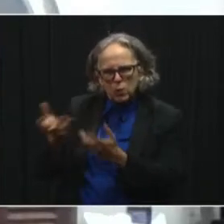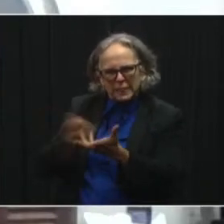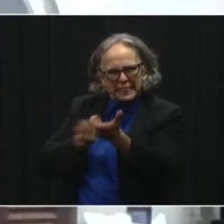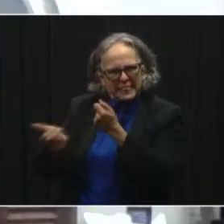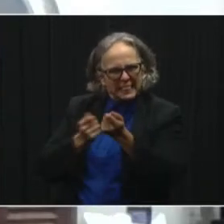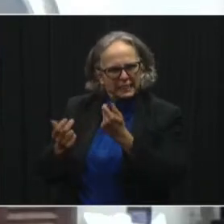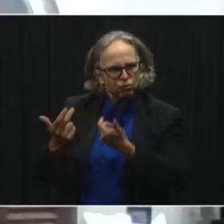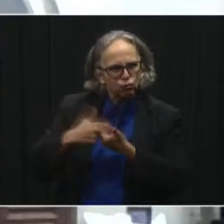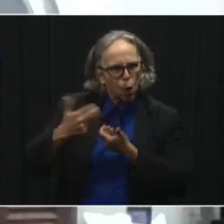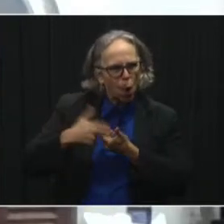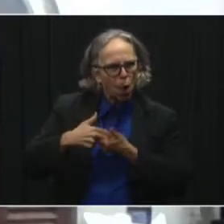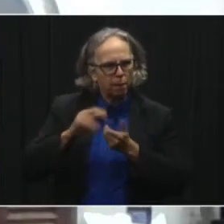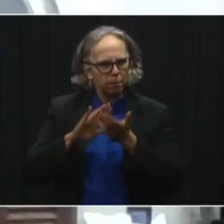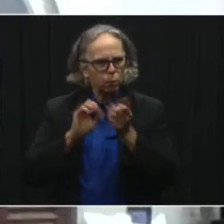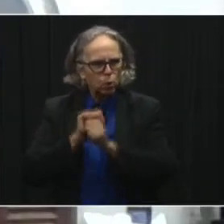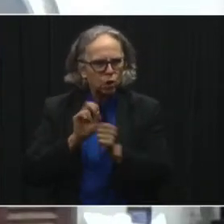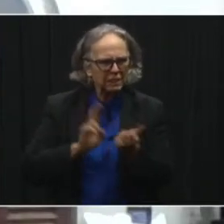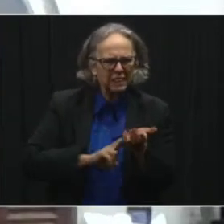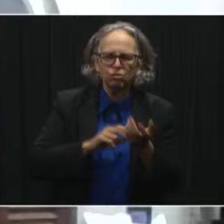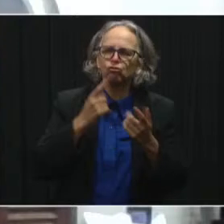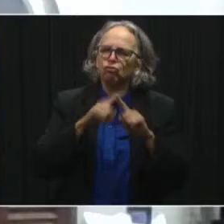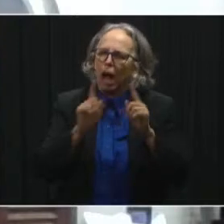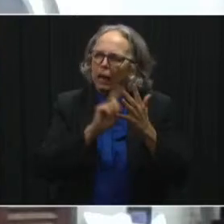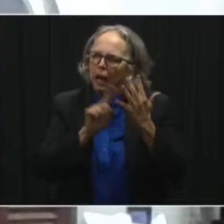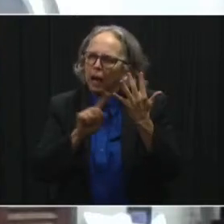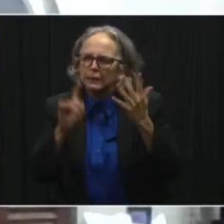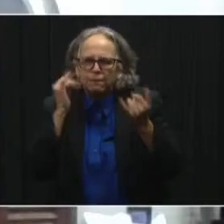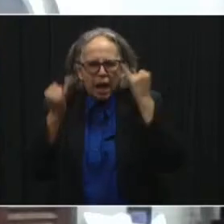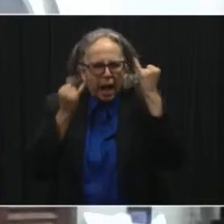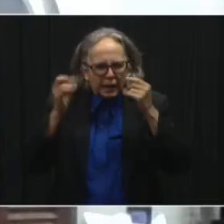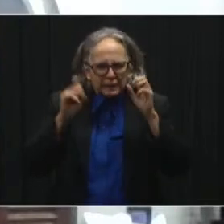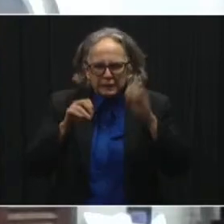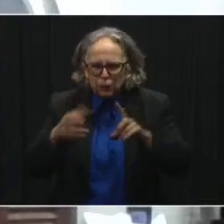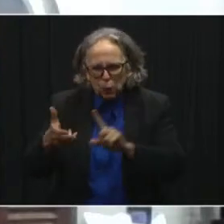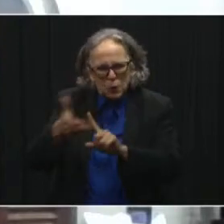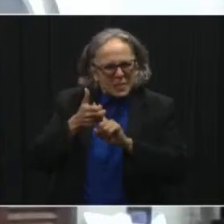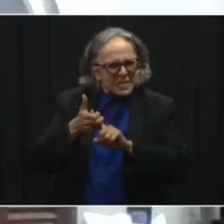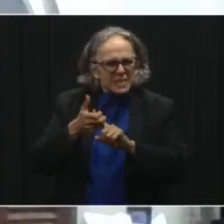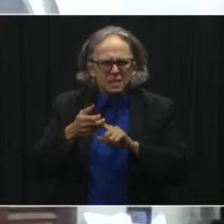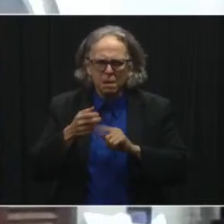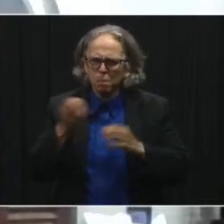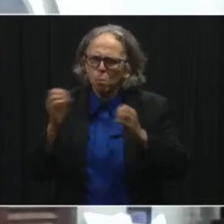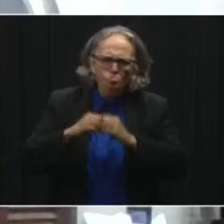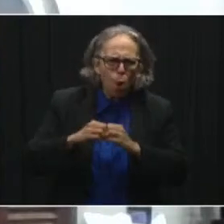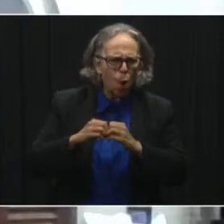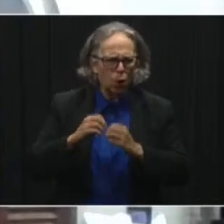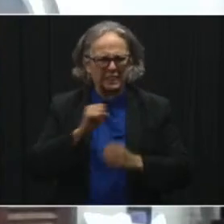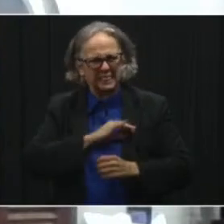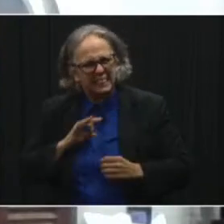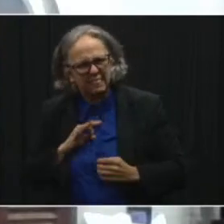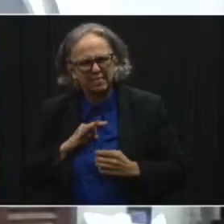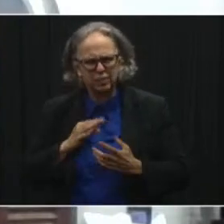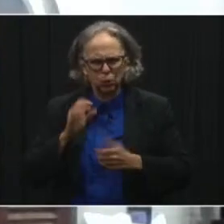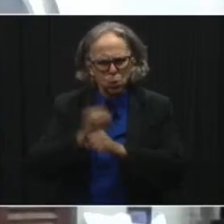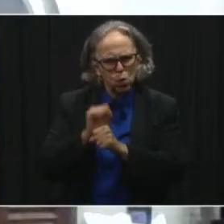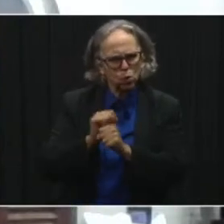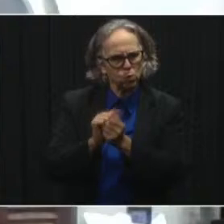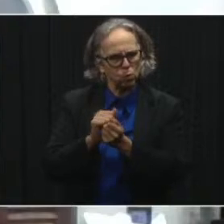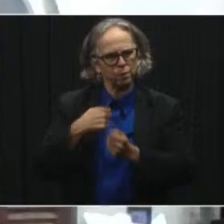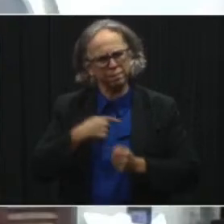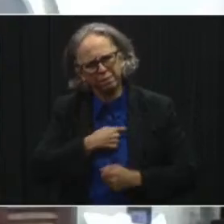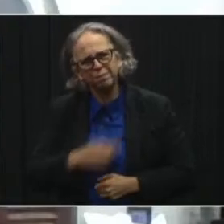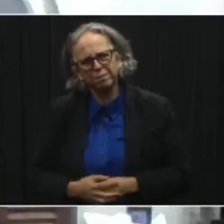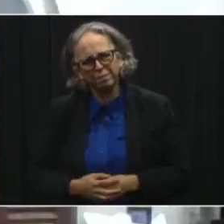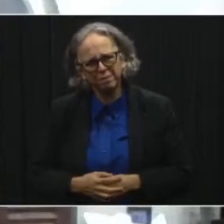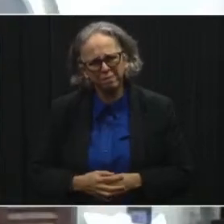doing everything we can to fish out some more staffing. It's just the environment doesn't